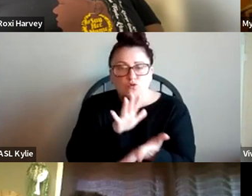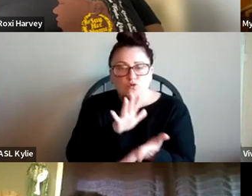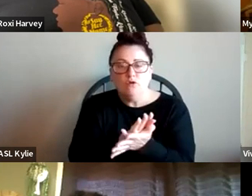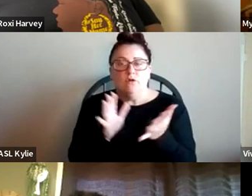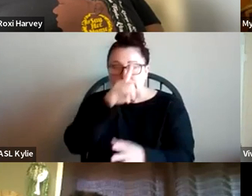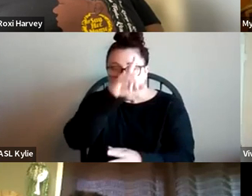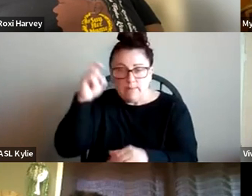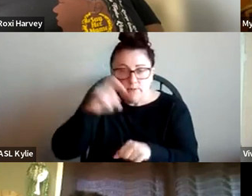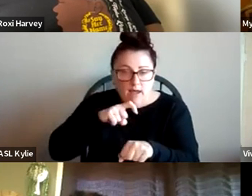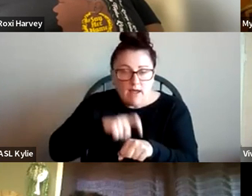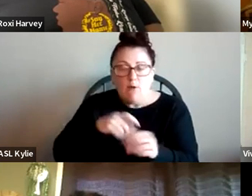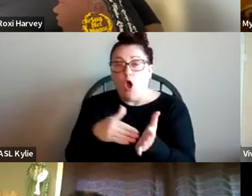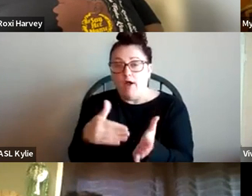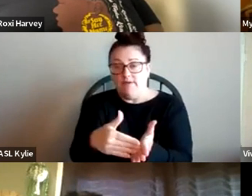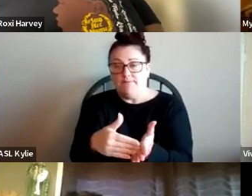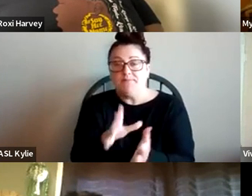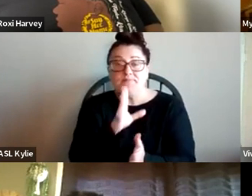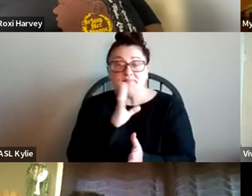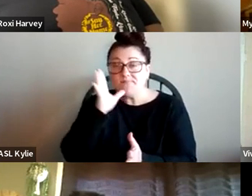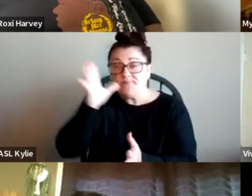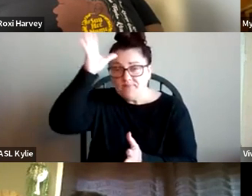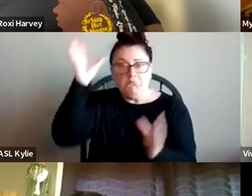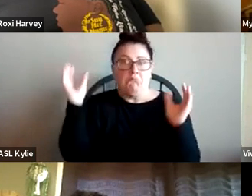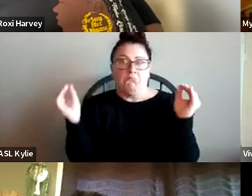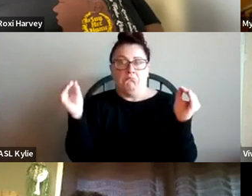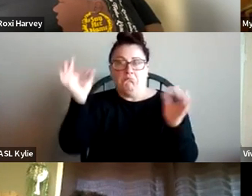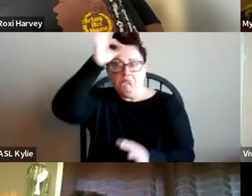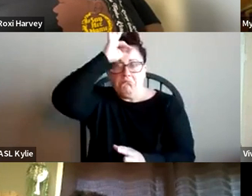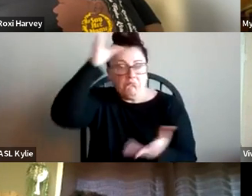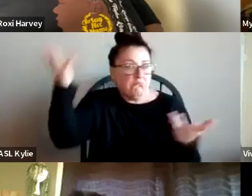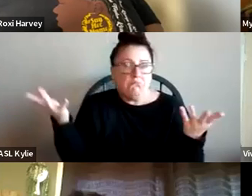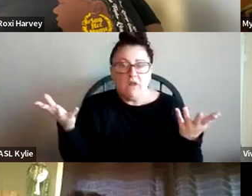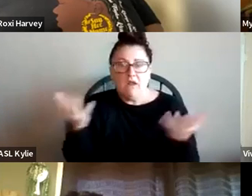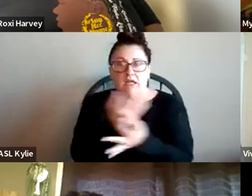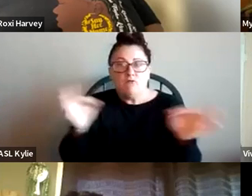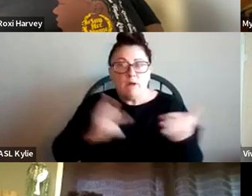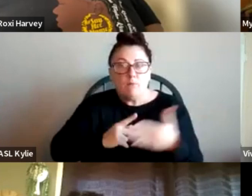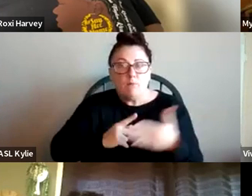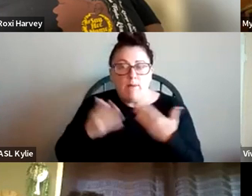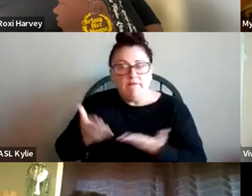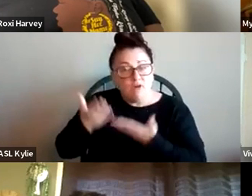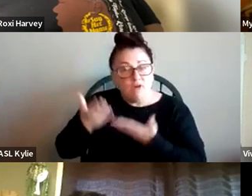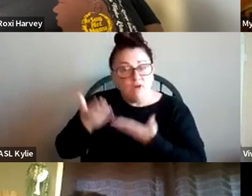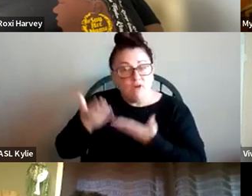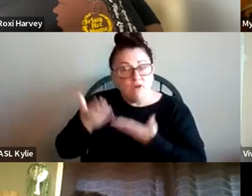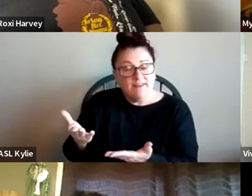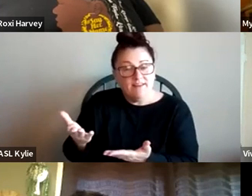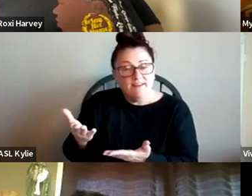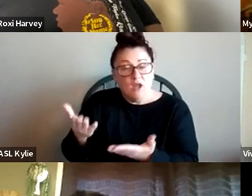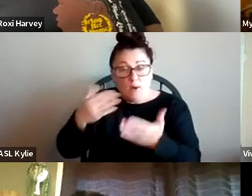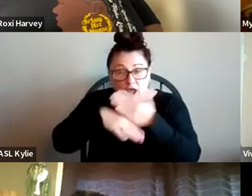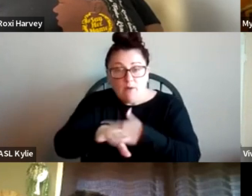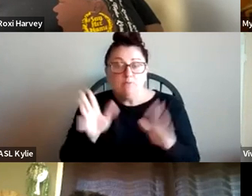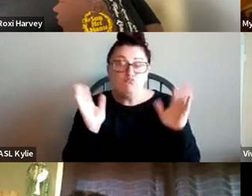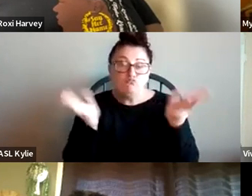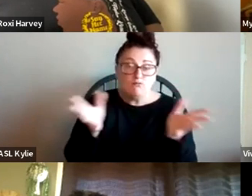the summer. And oftentimes when I talk to parents, they have no idea that this is a free program that's offered. We can come in and talk to students